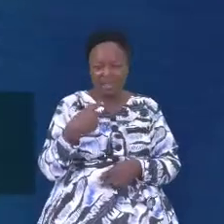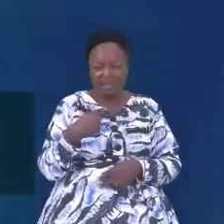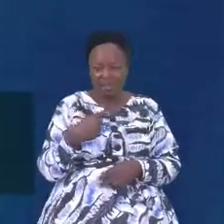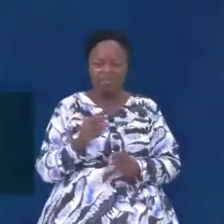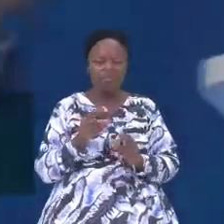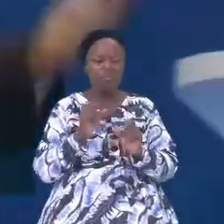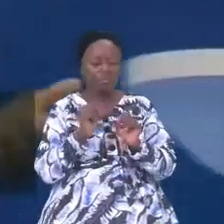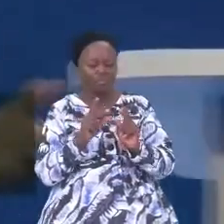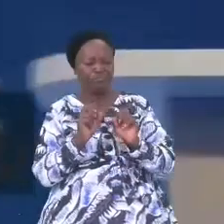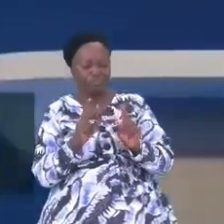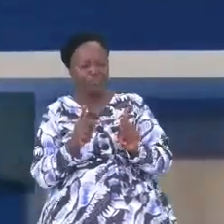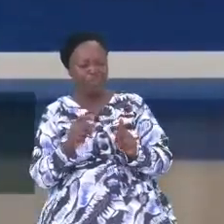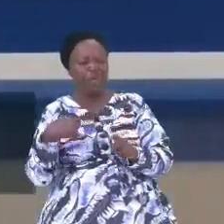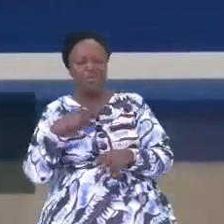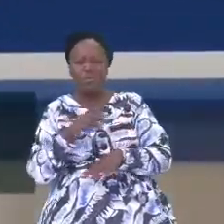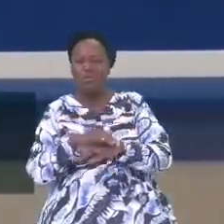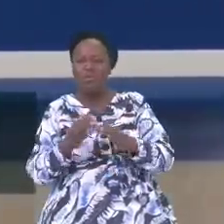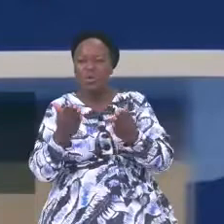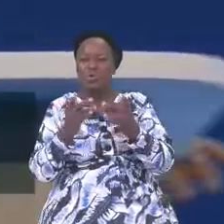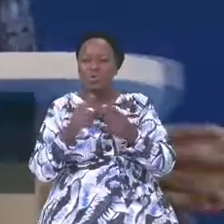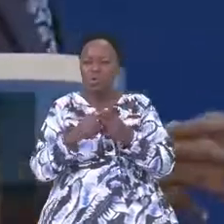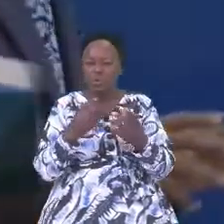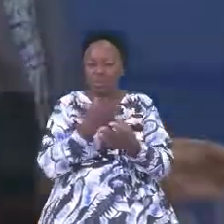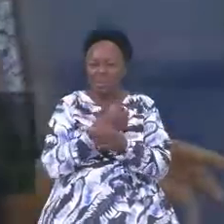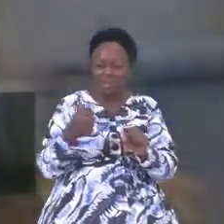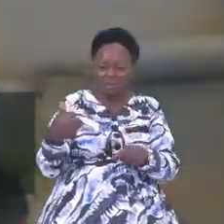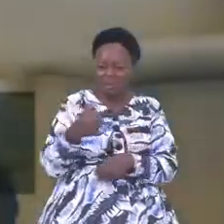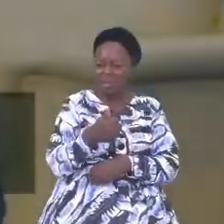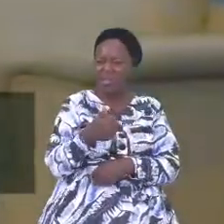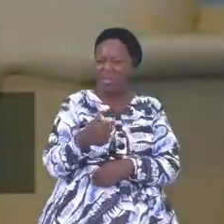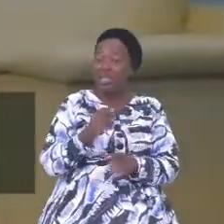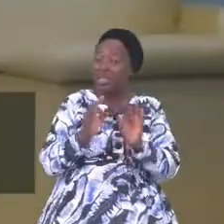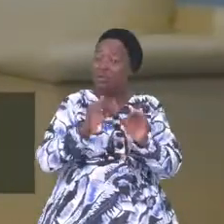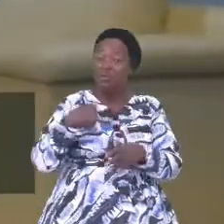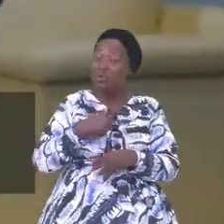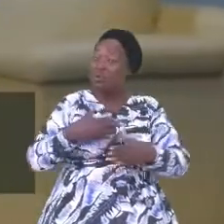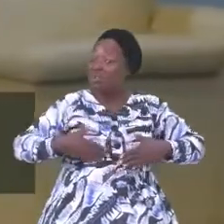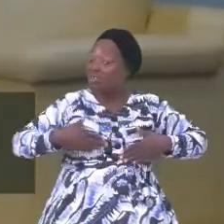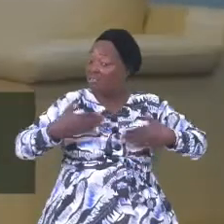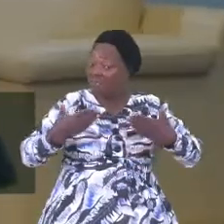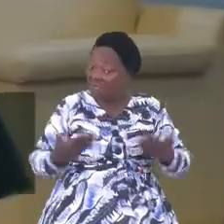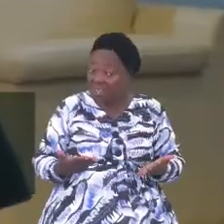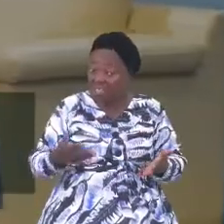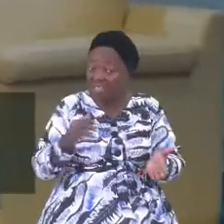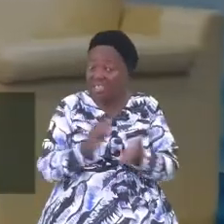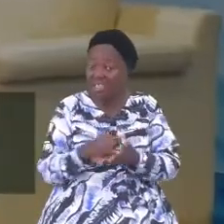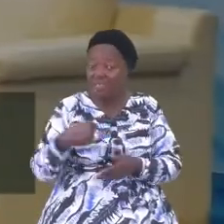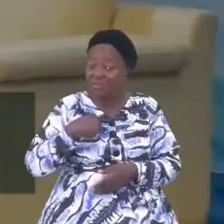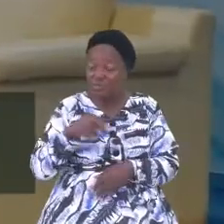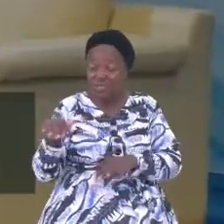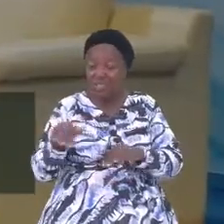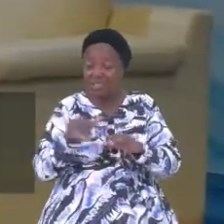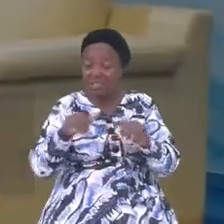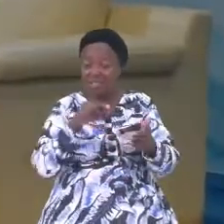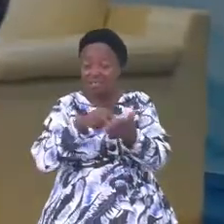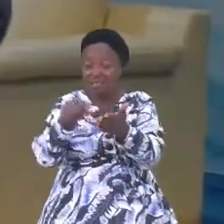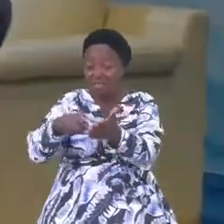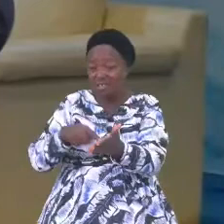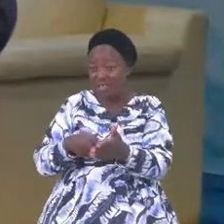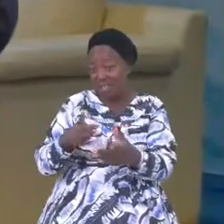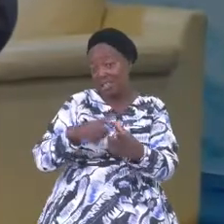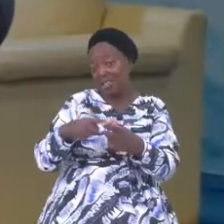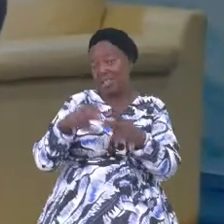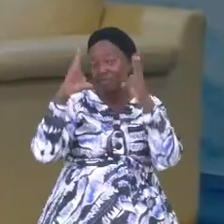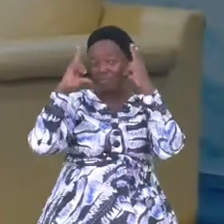don't want to save our faces. If we confess that we did that, then Moses